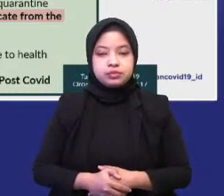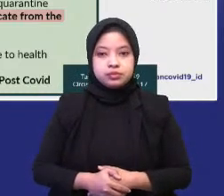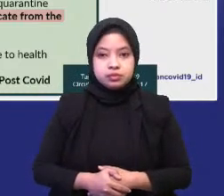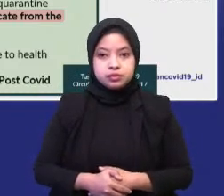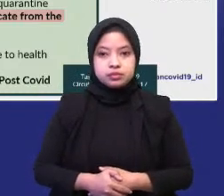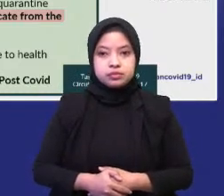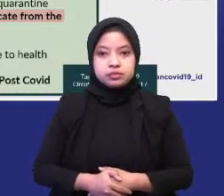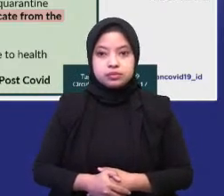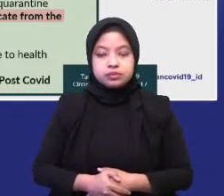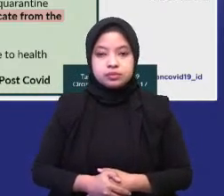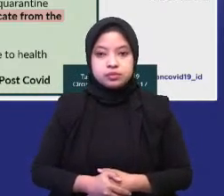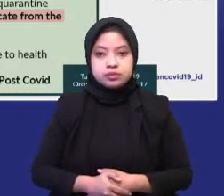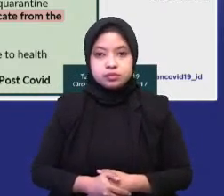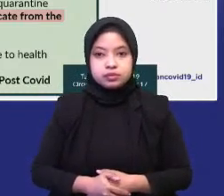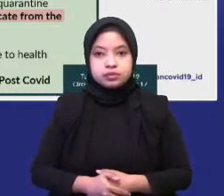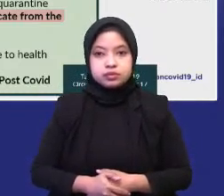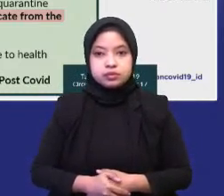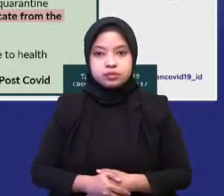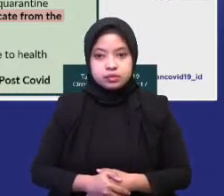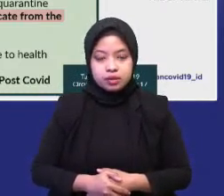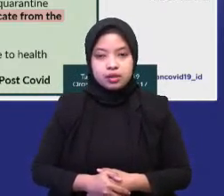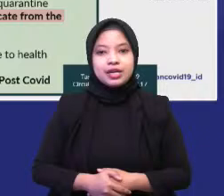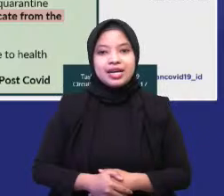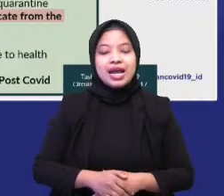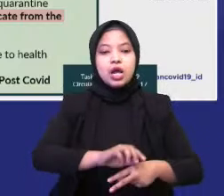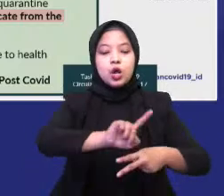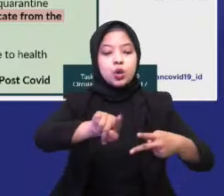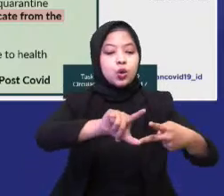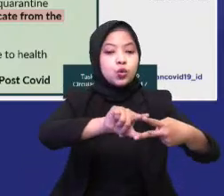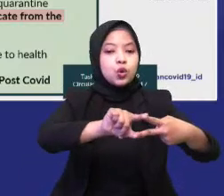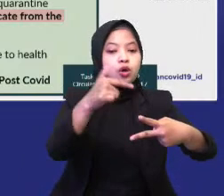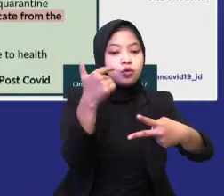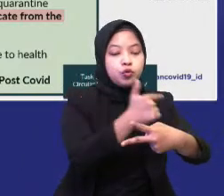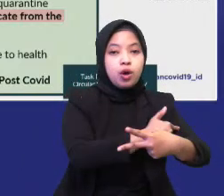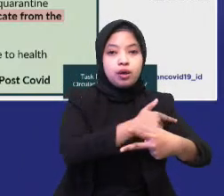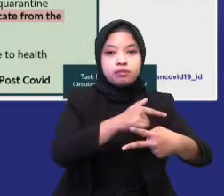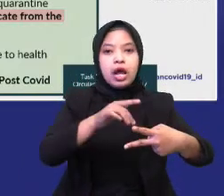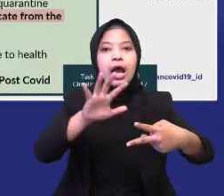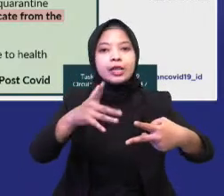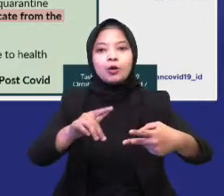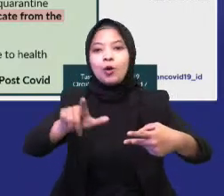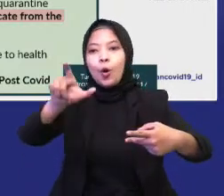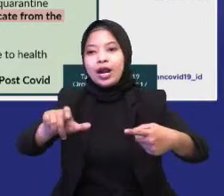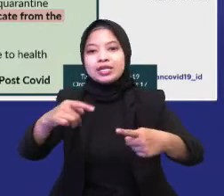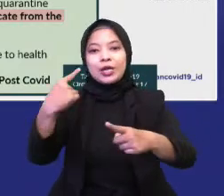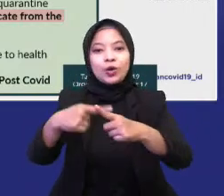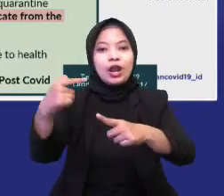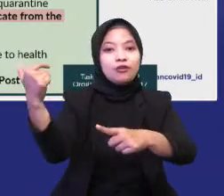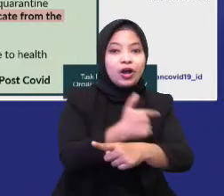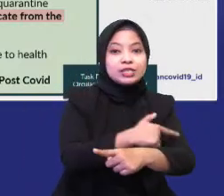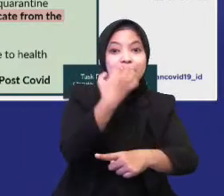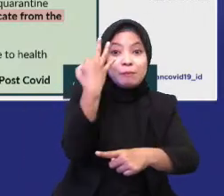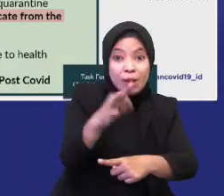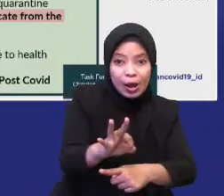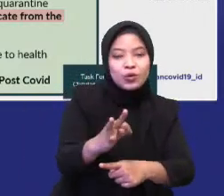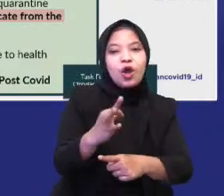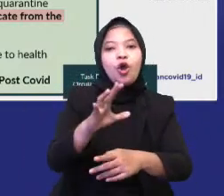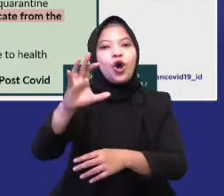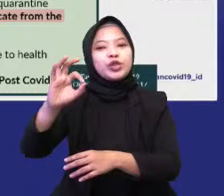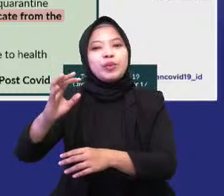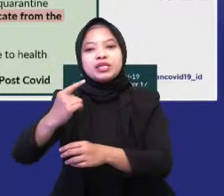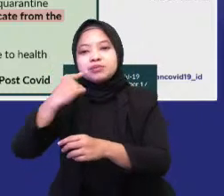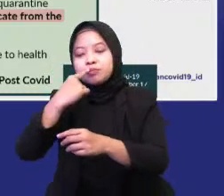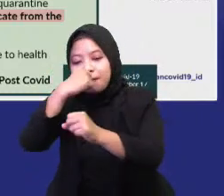twice must present negative antigen test results taken 1 times 24 hours or PCR taken